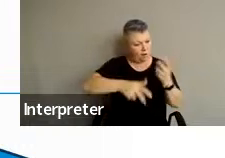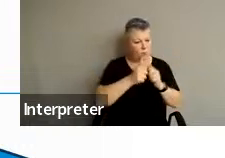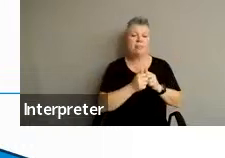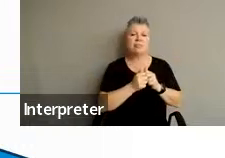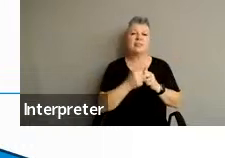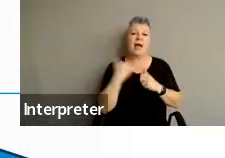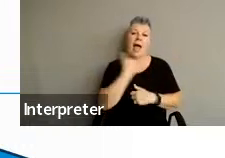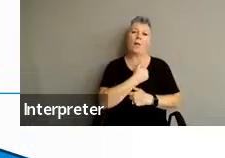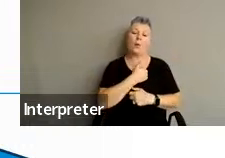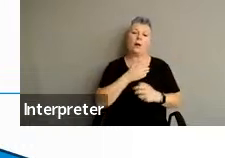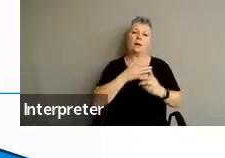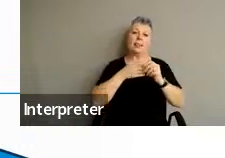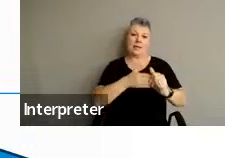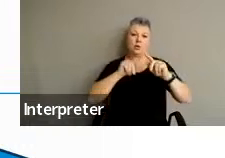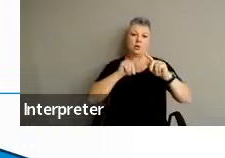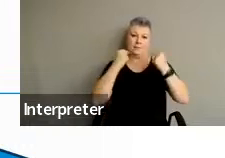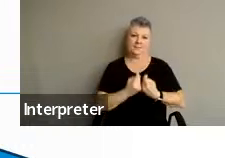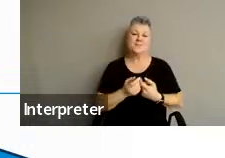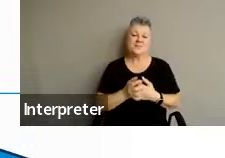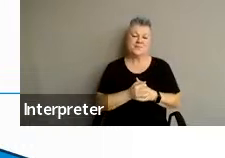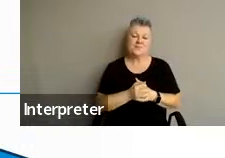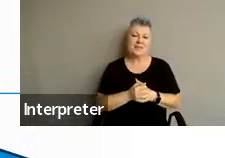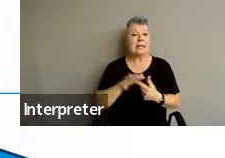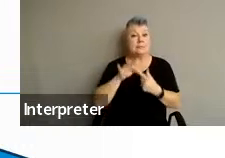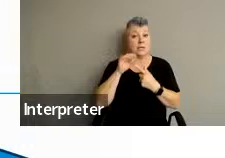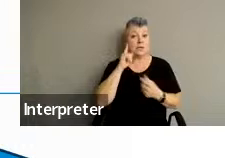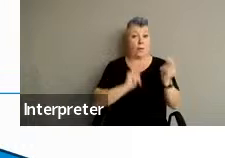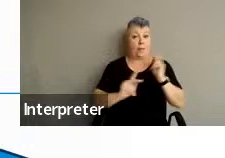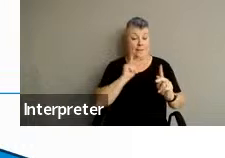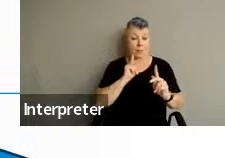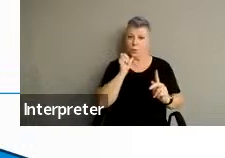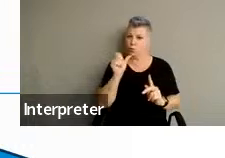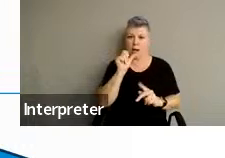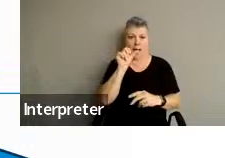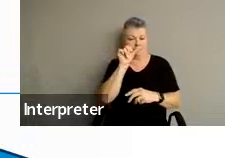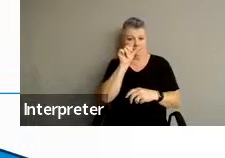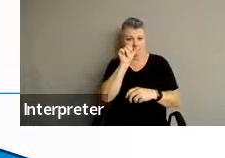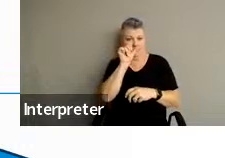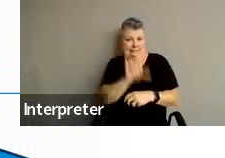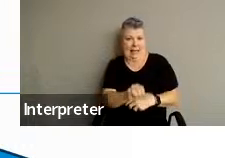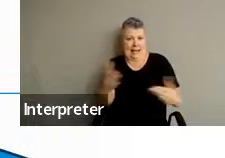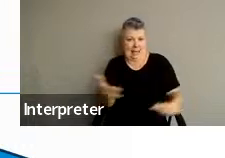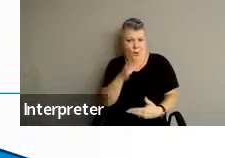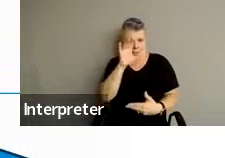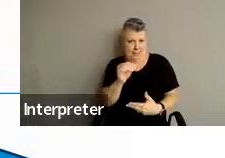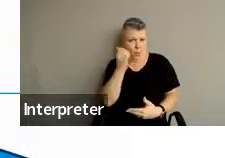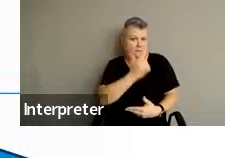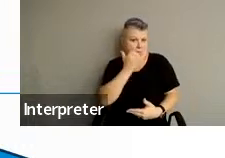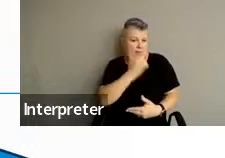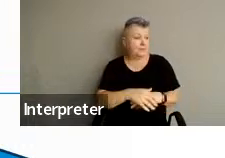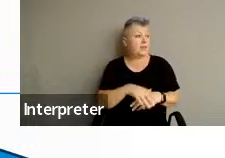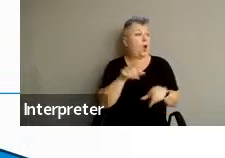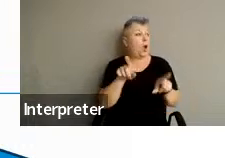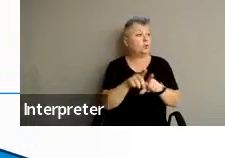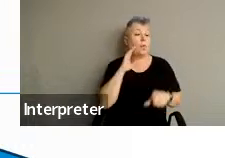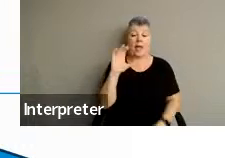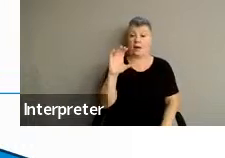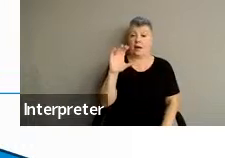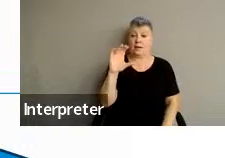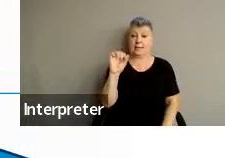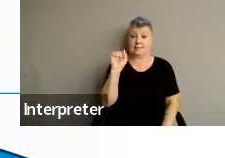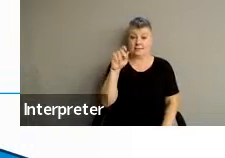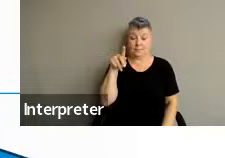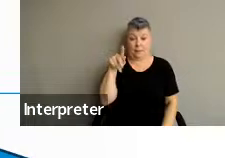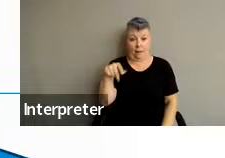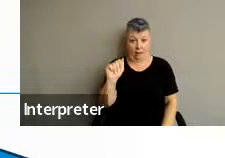aren't here on a daily basis. We did also have the CESPA representative come and speak and hand out materials